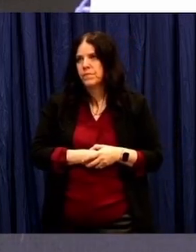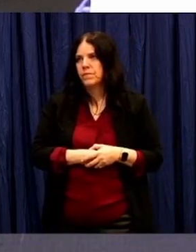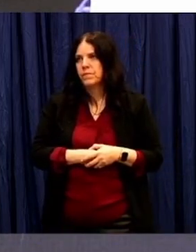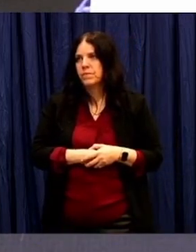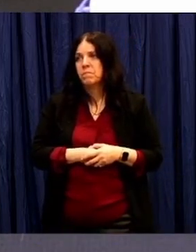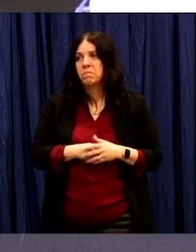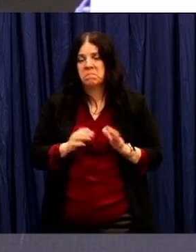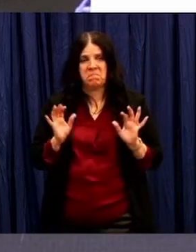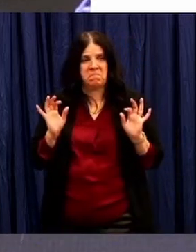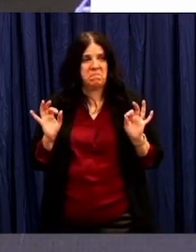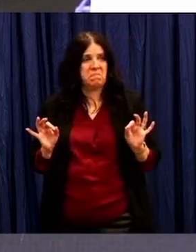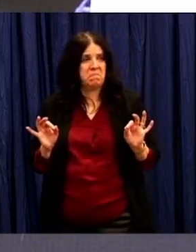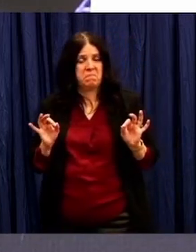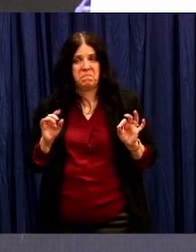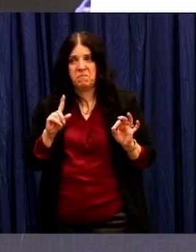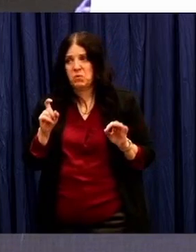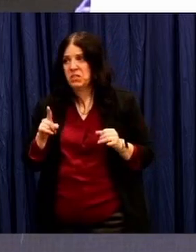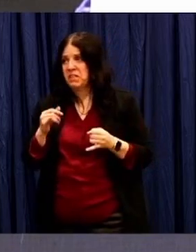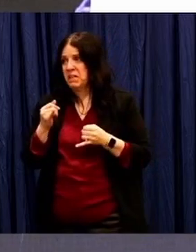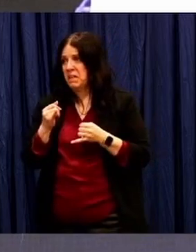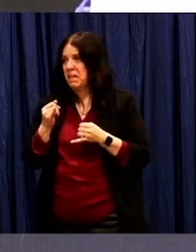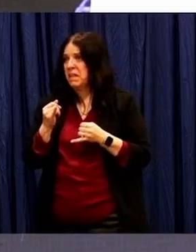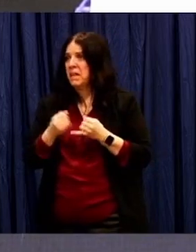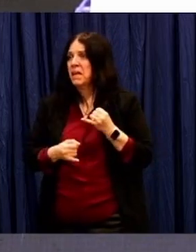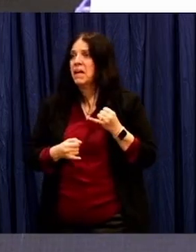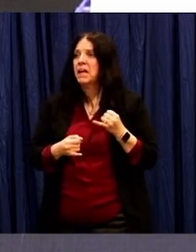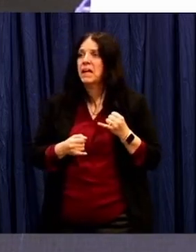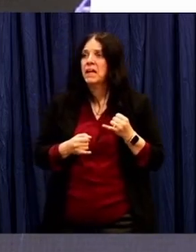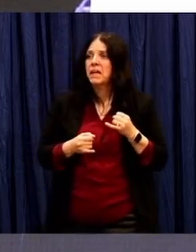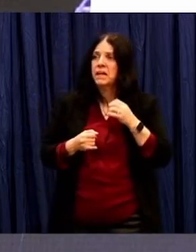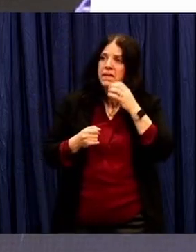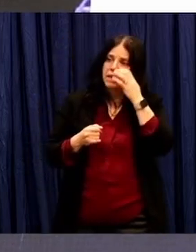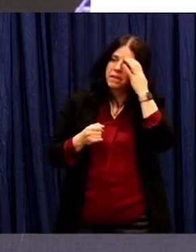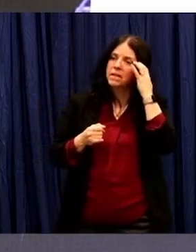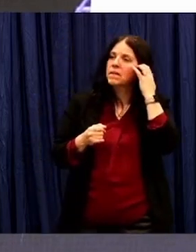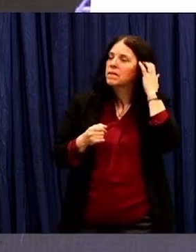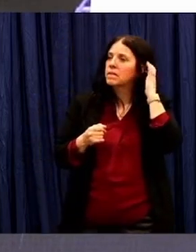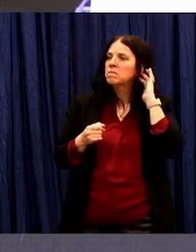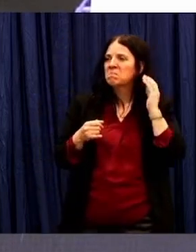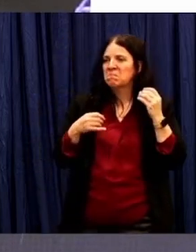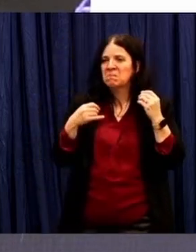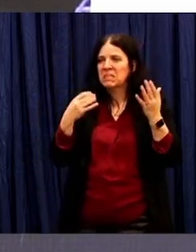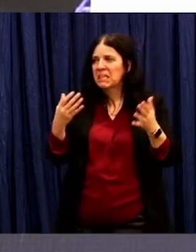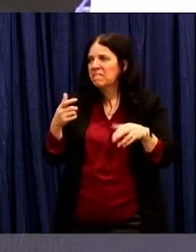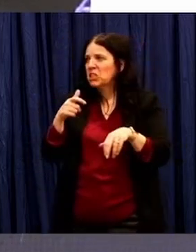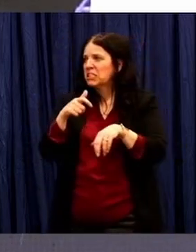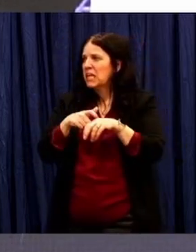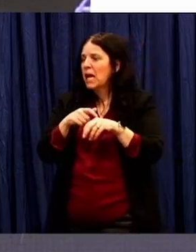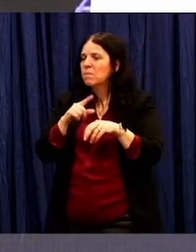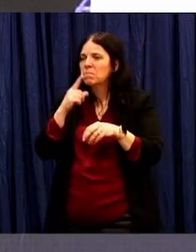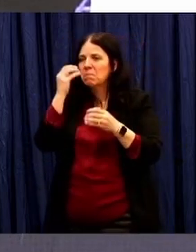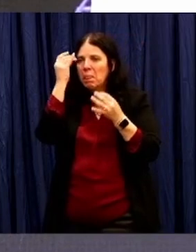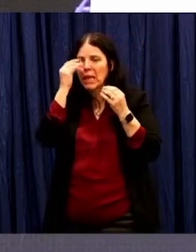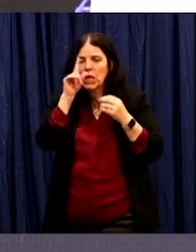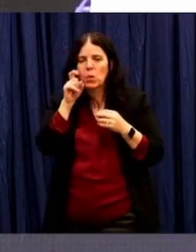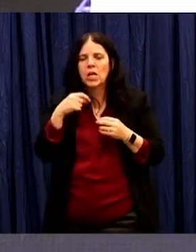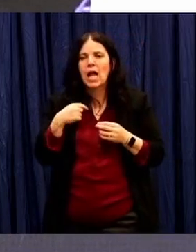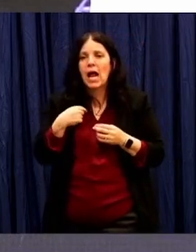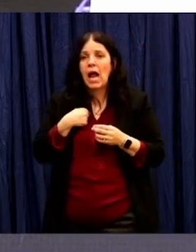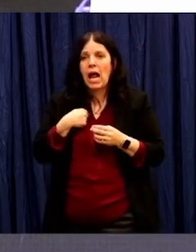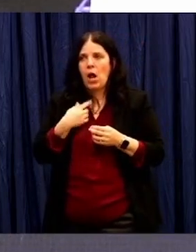Seeing no more questions, I'll give chance for more questions to percolate. I'd like to ask